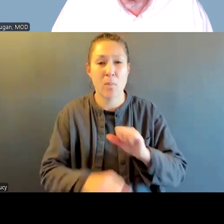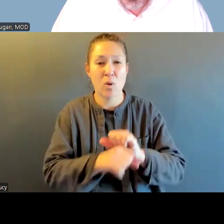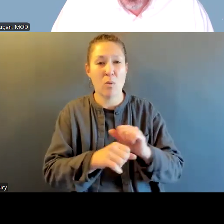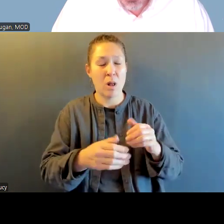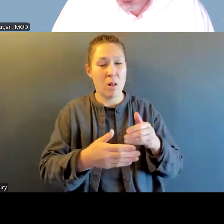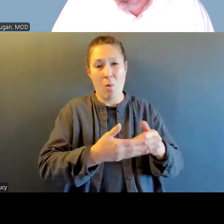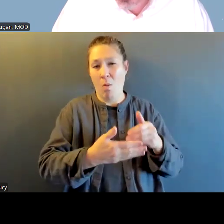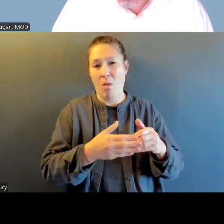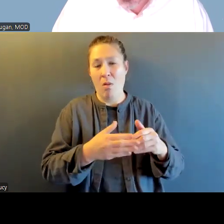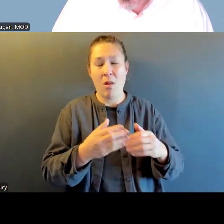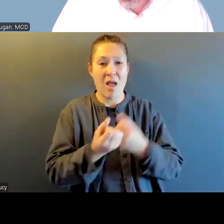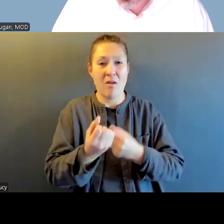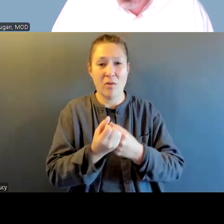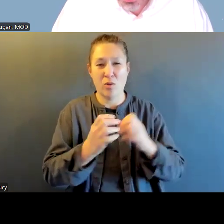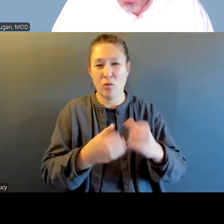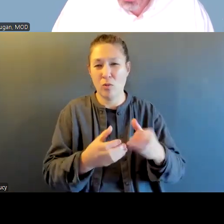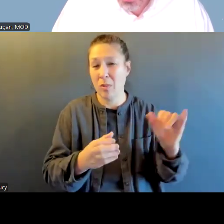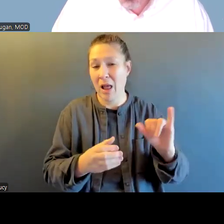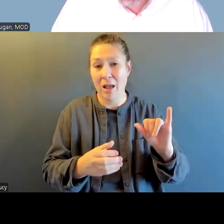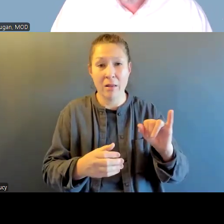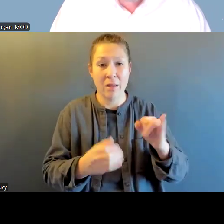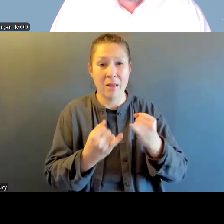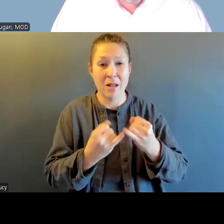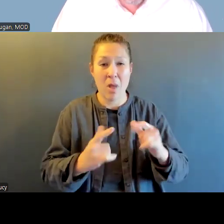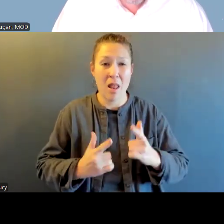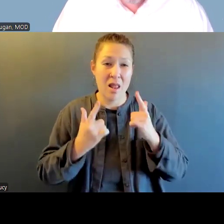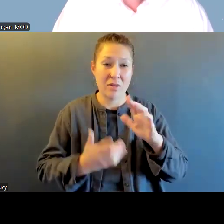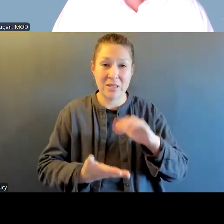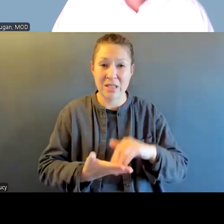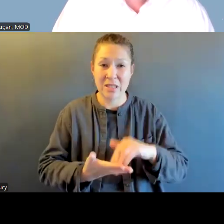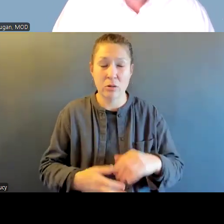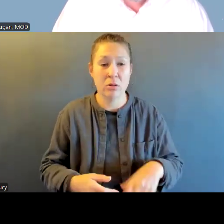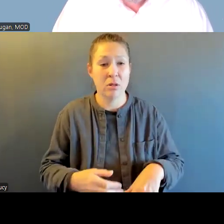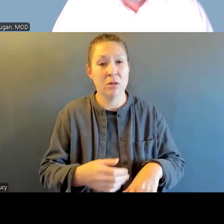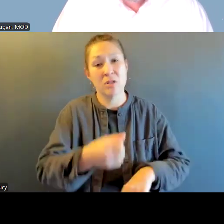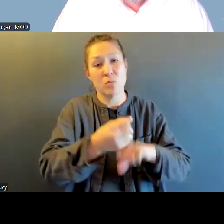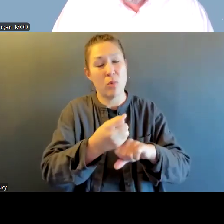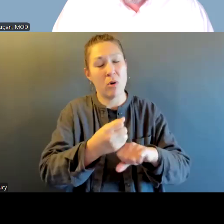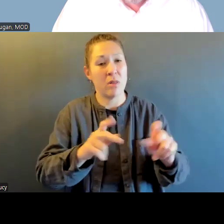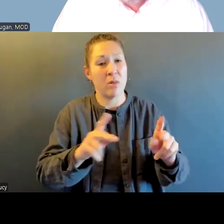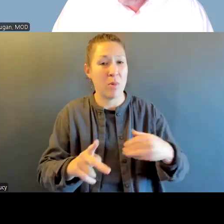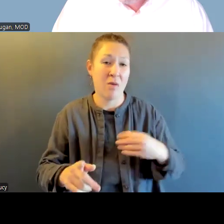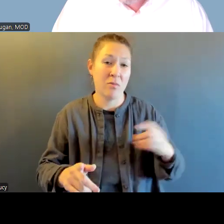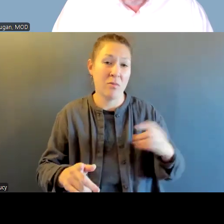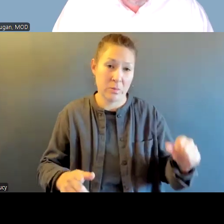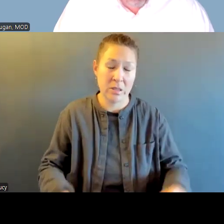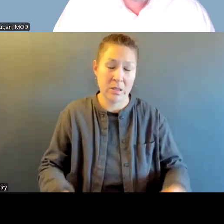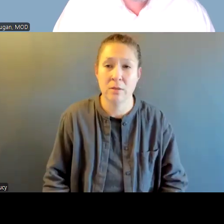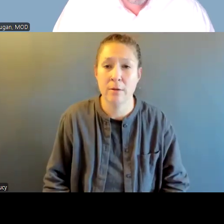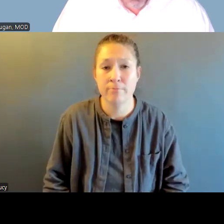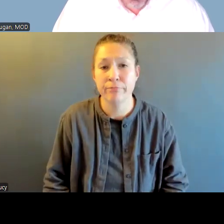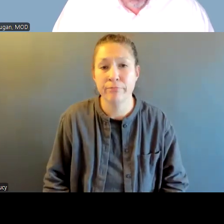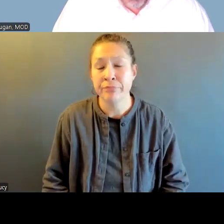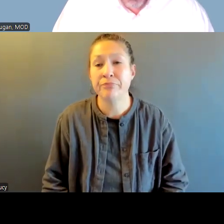centers and can advise on local laws and policies that support the rights and needs of people with disabilities. By working closely with the